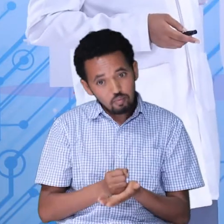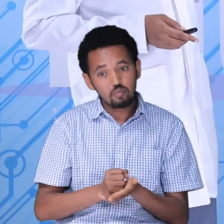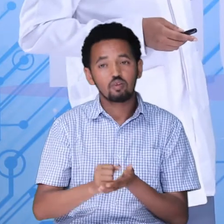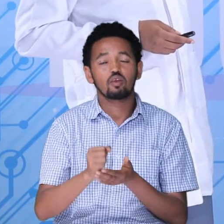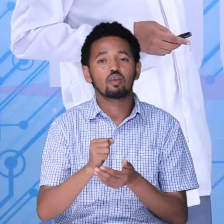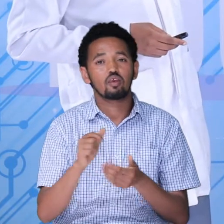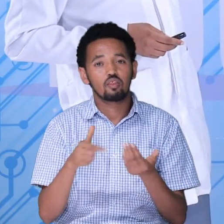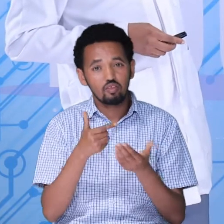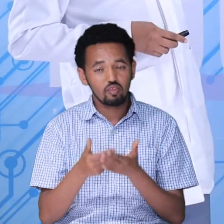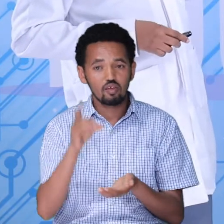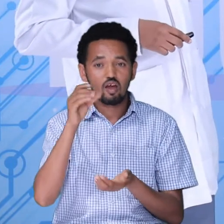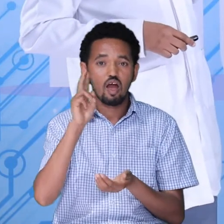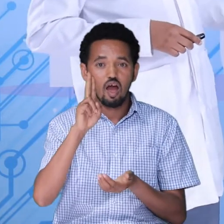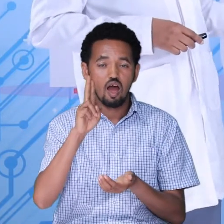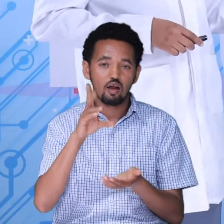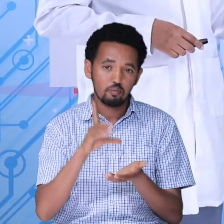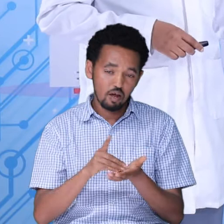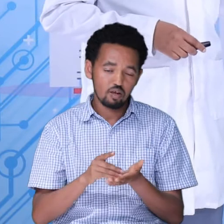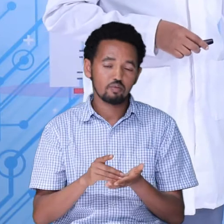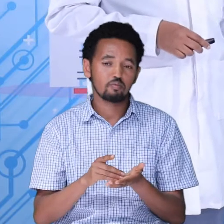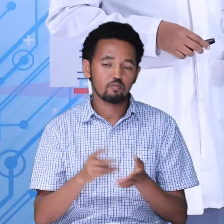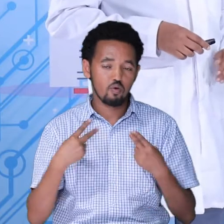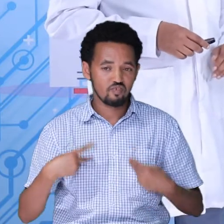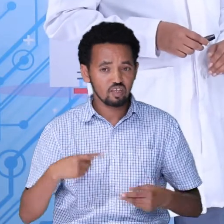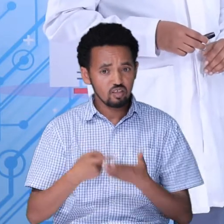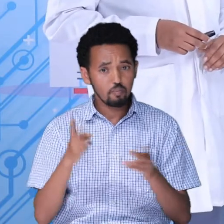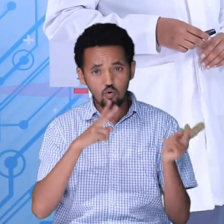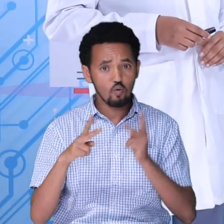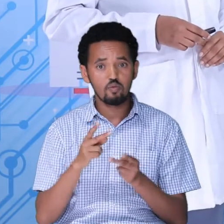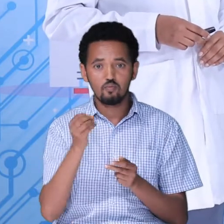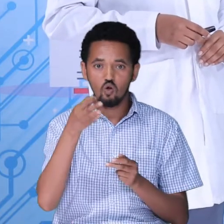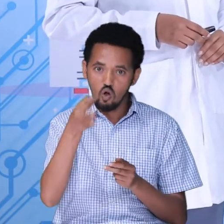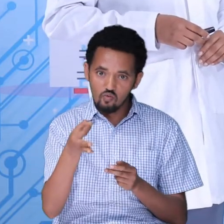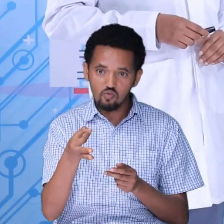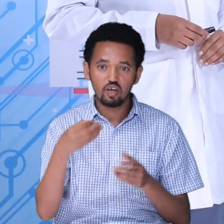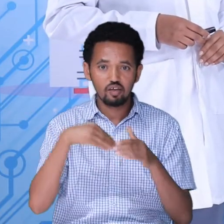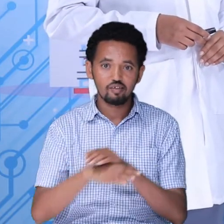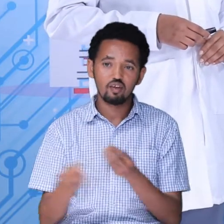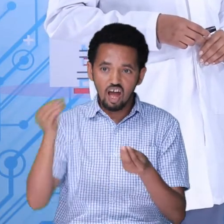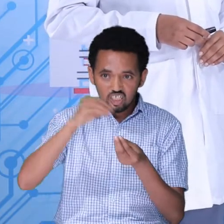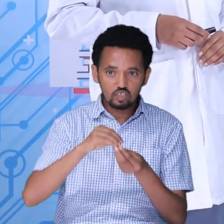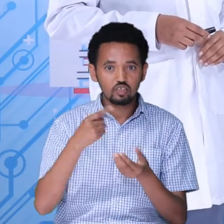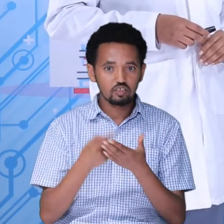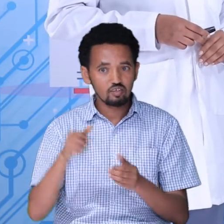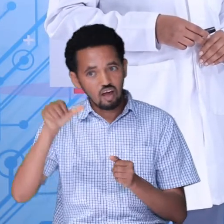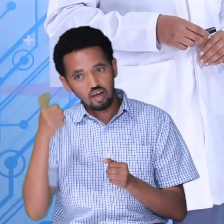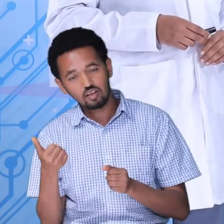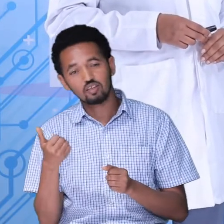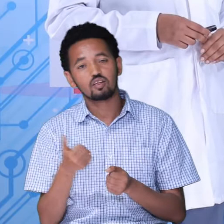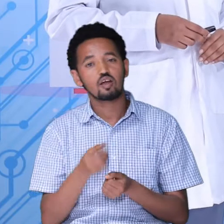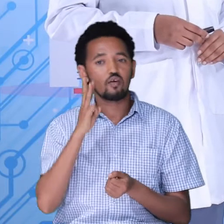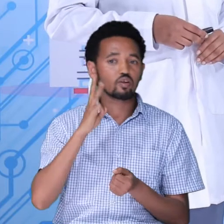and urban poverty. This also problem of, in addition to this, the other problem of Africa